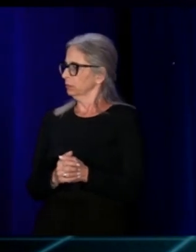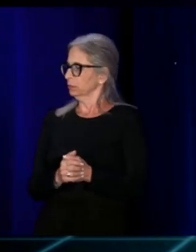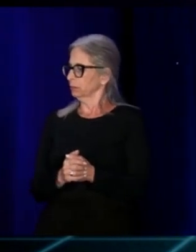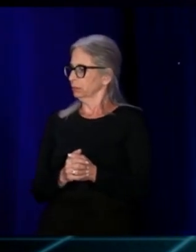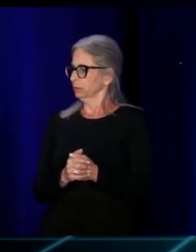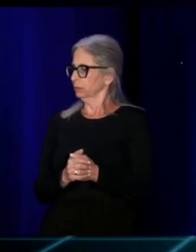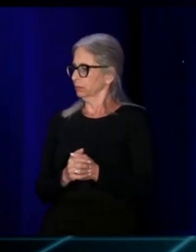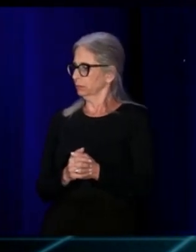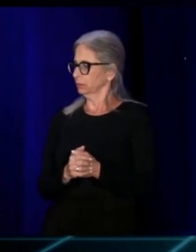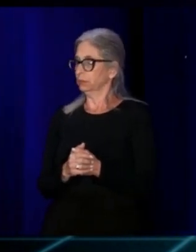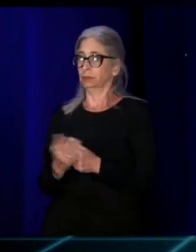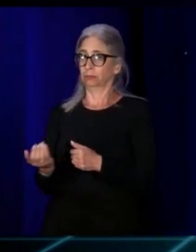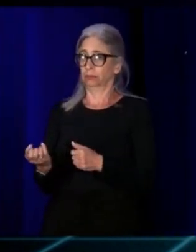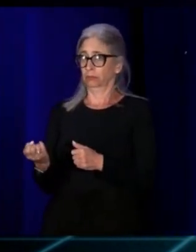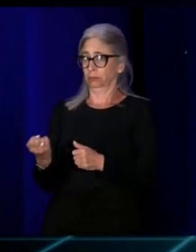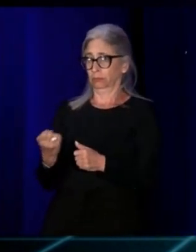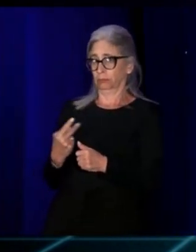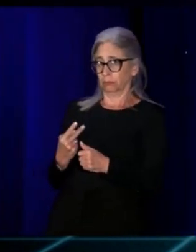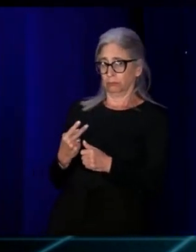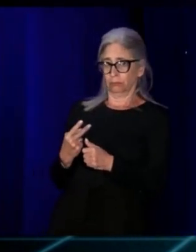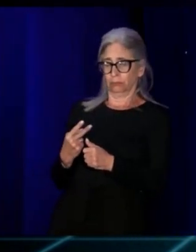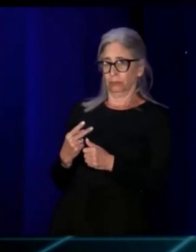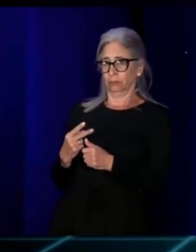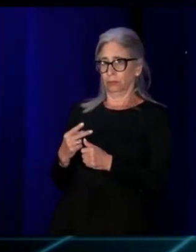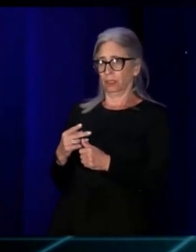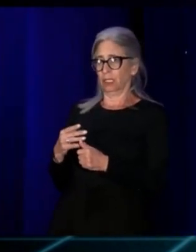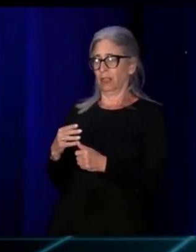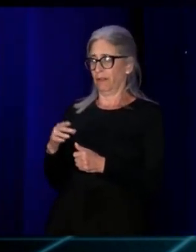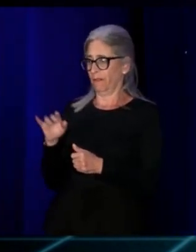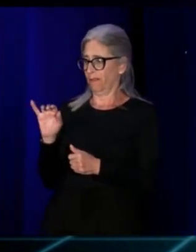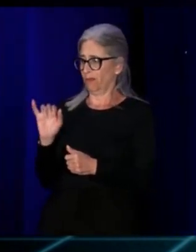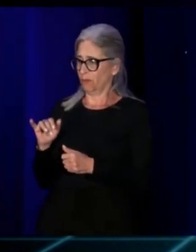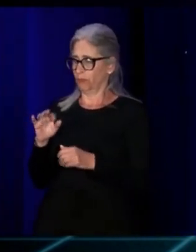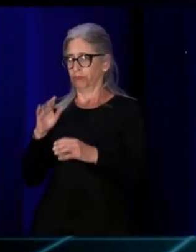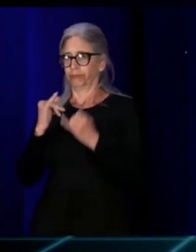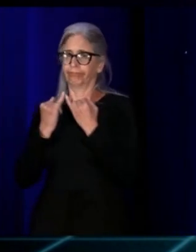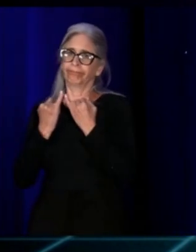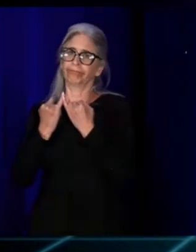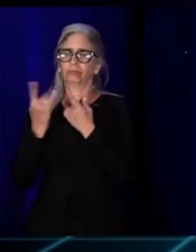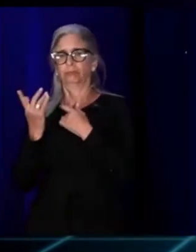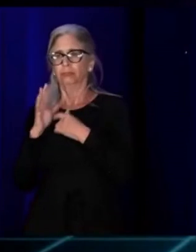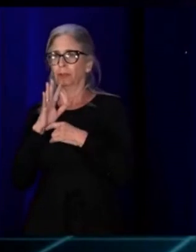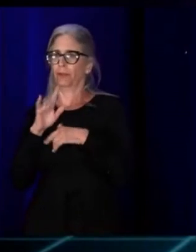And here we can return db post find many.